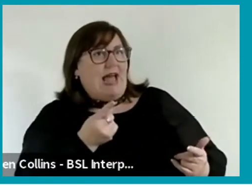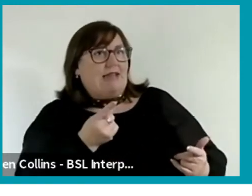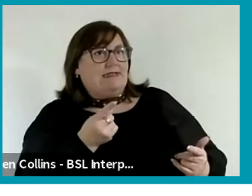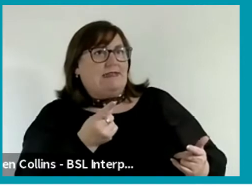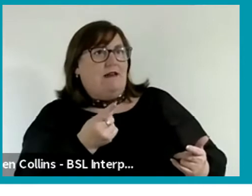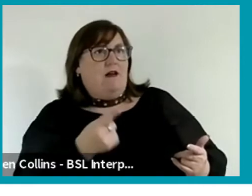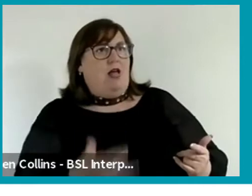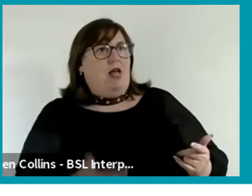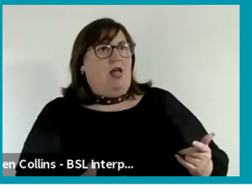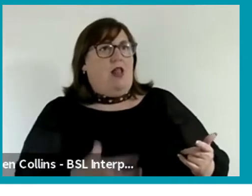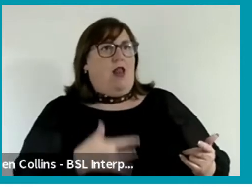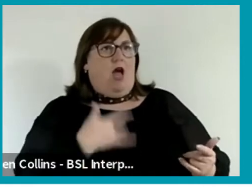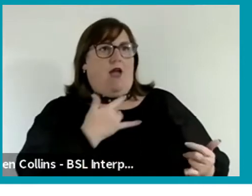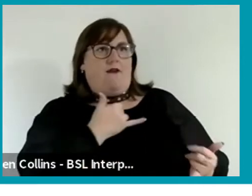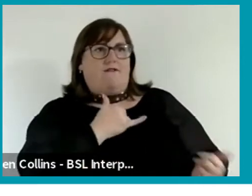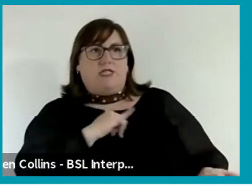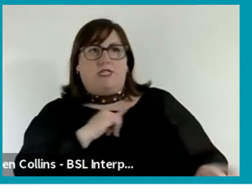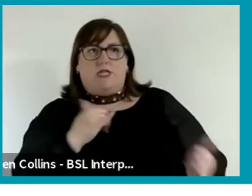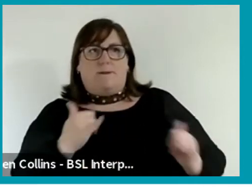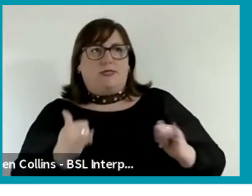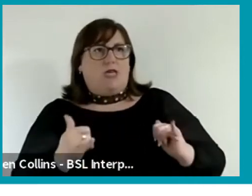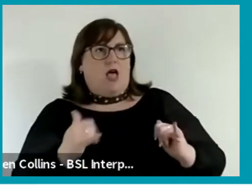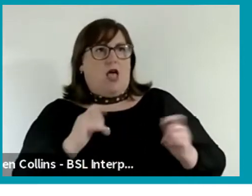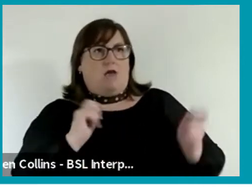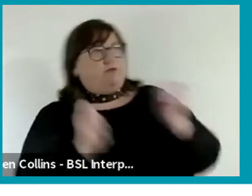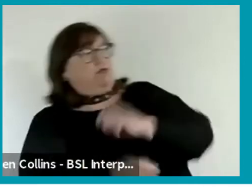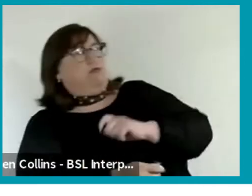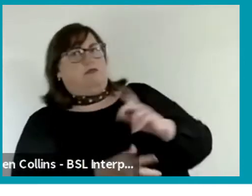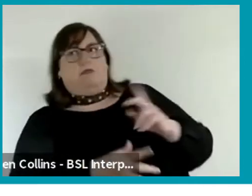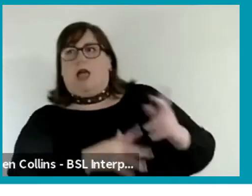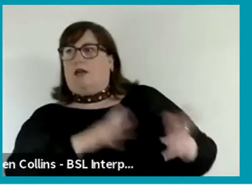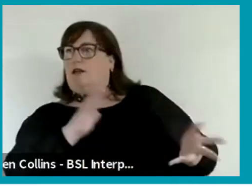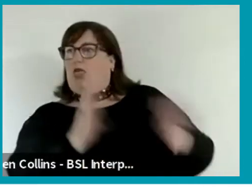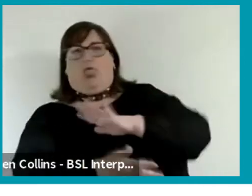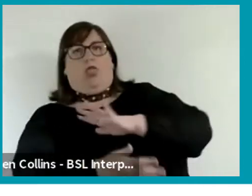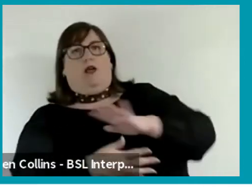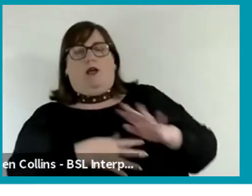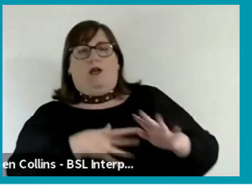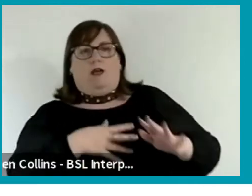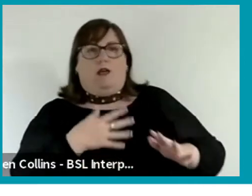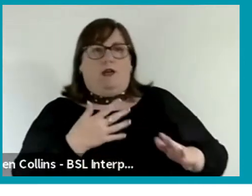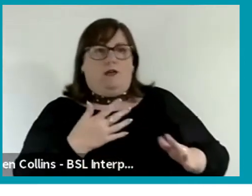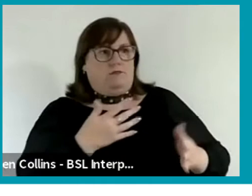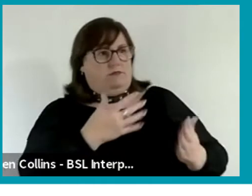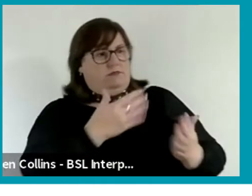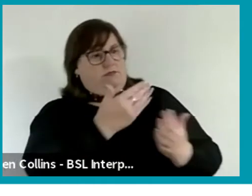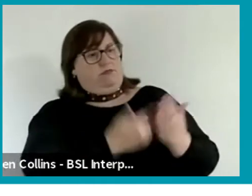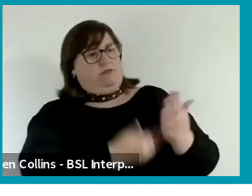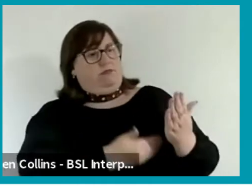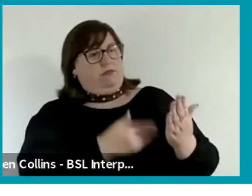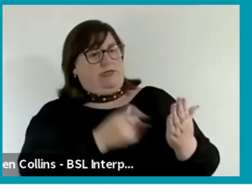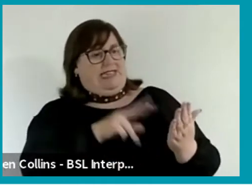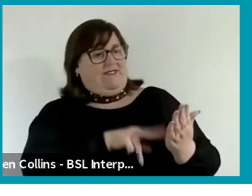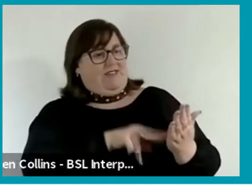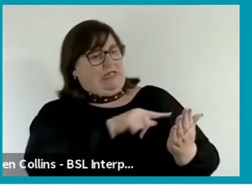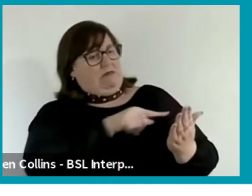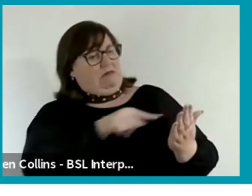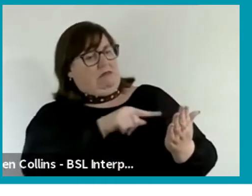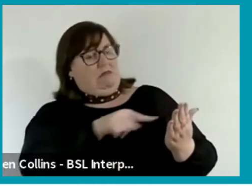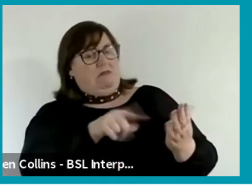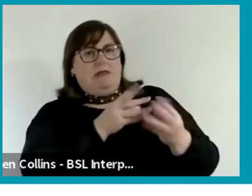linear, and it's okay if we have gaps. Let's have that conversation about it. It's fantastic that you're saying that.